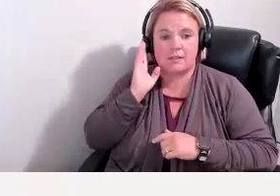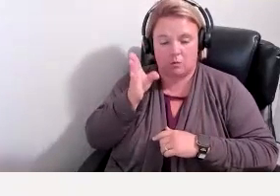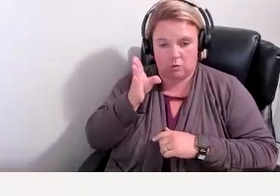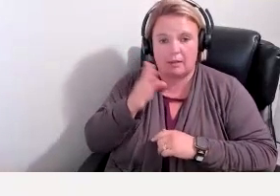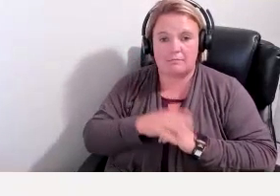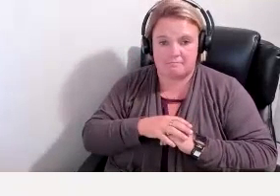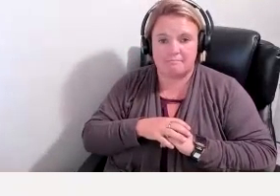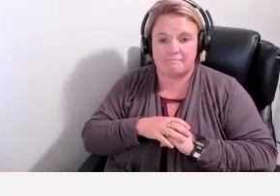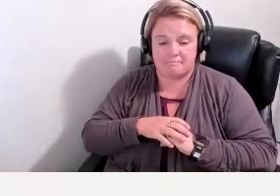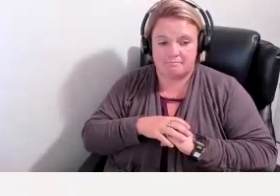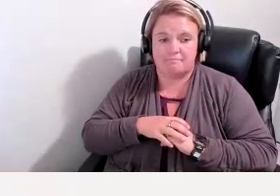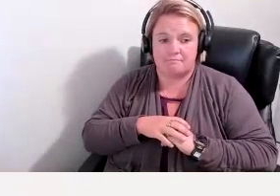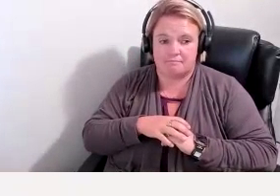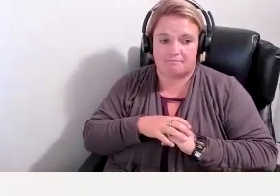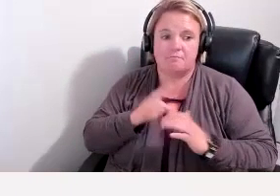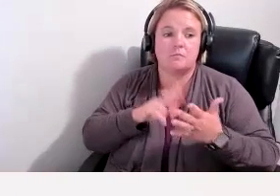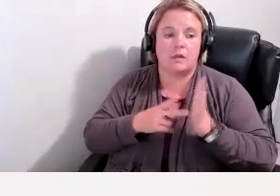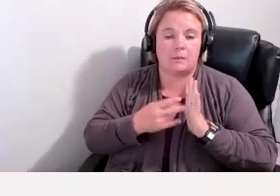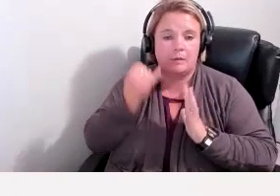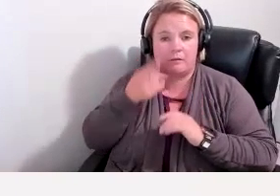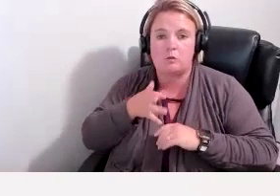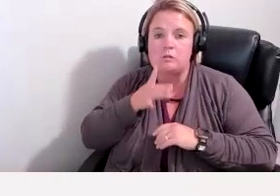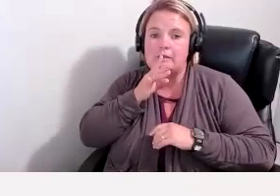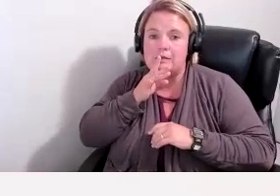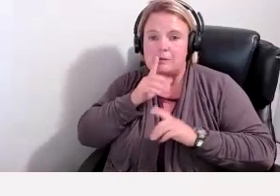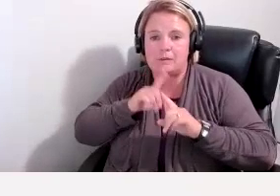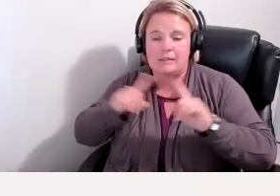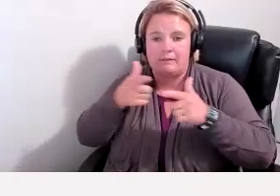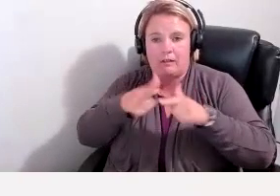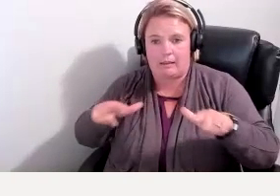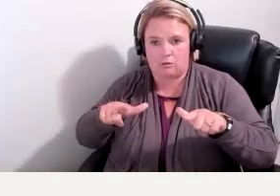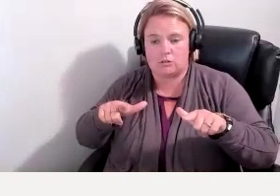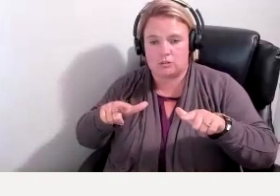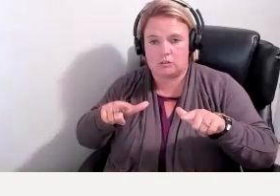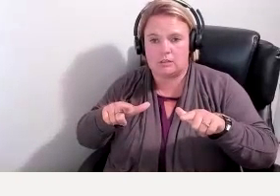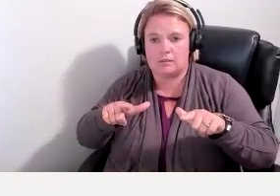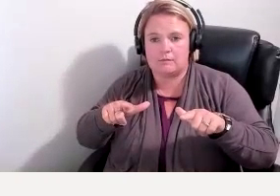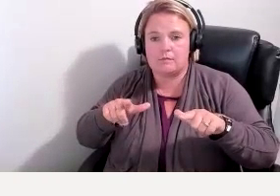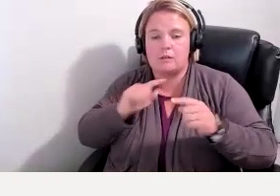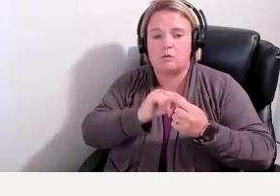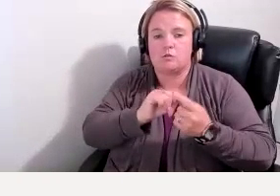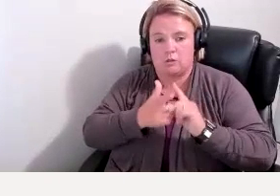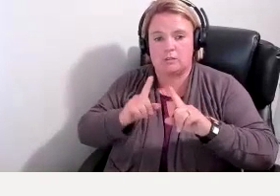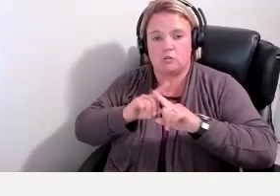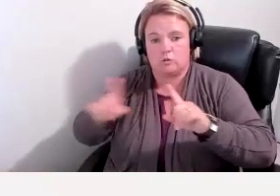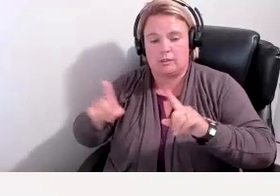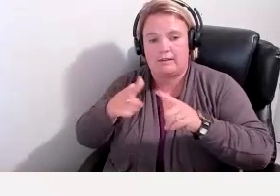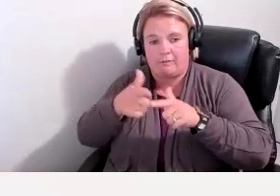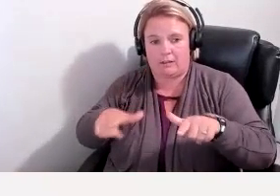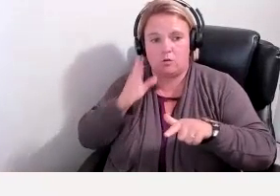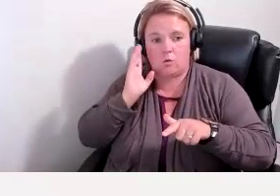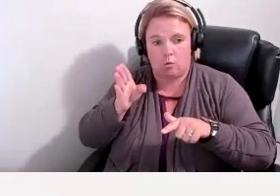videos too. I mean, if you were speaking another language, it would translate that into others. This here is